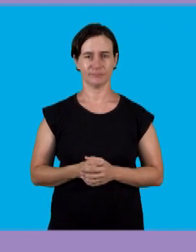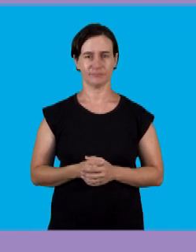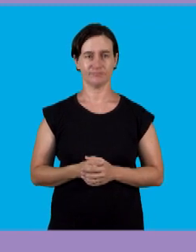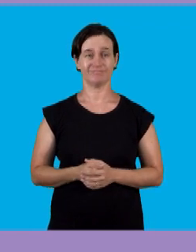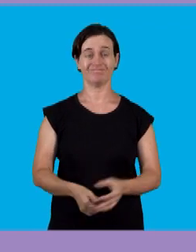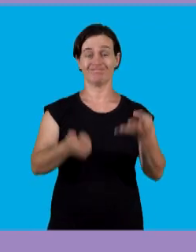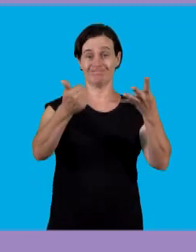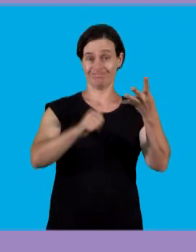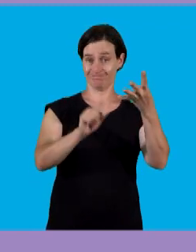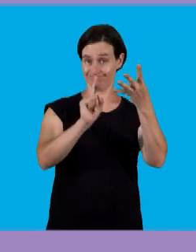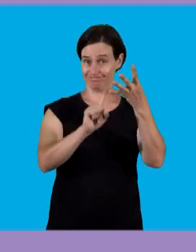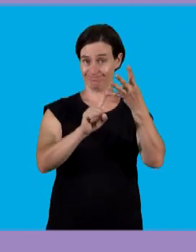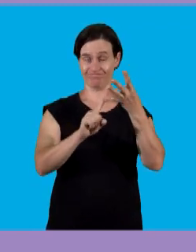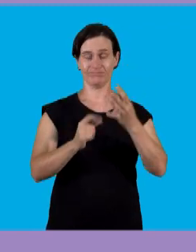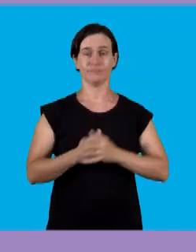The fourth question